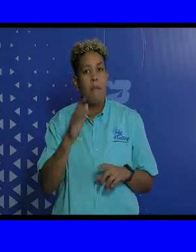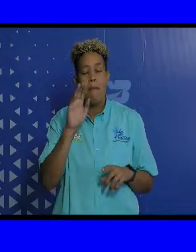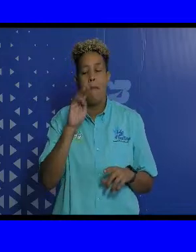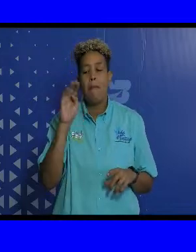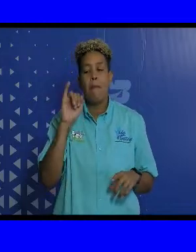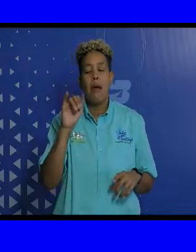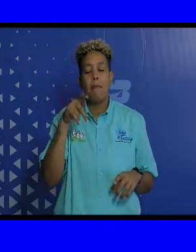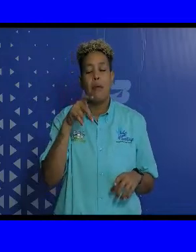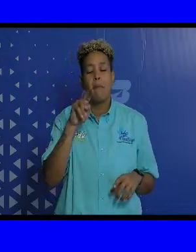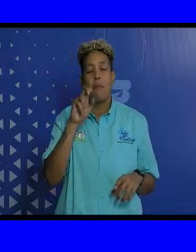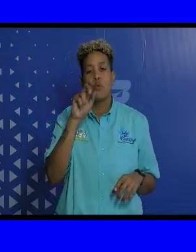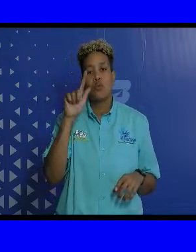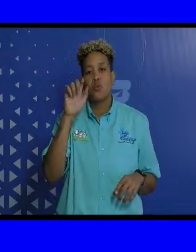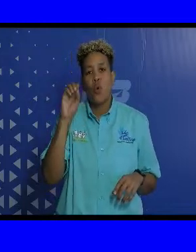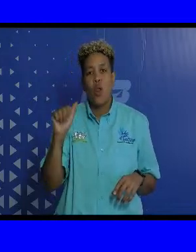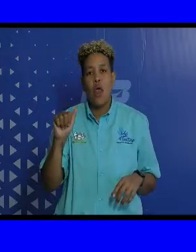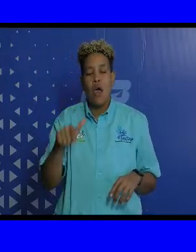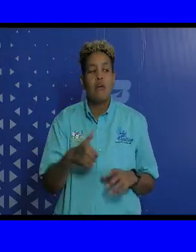Bambi Pusola.